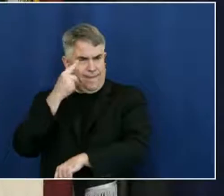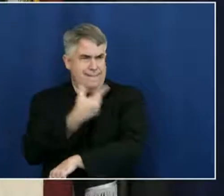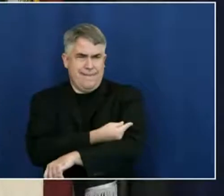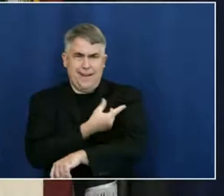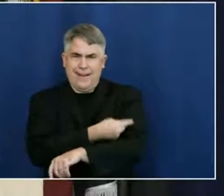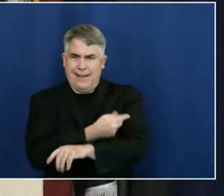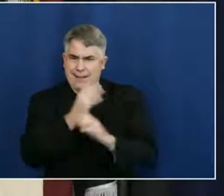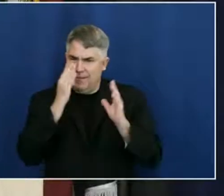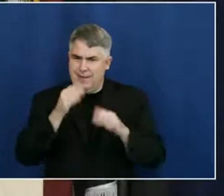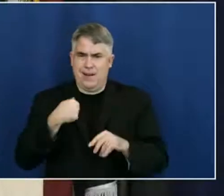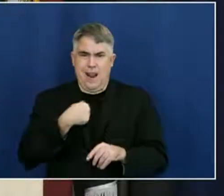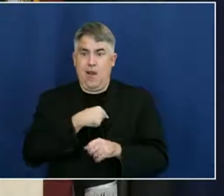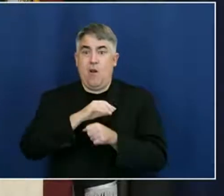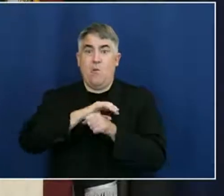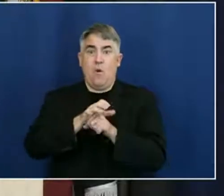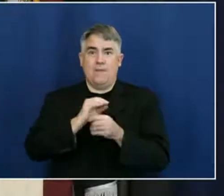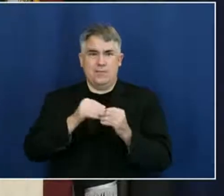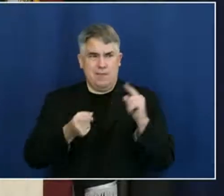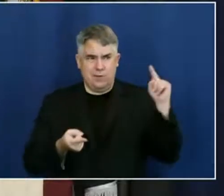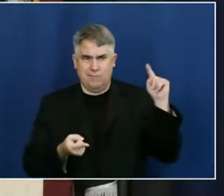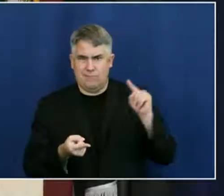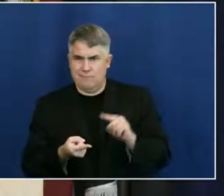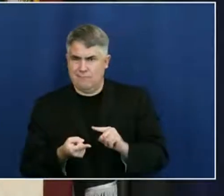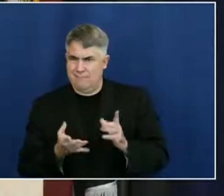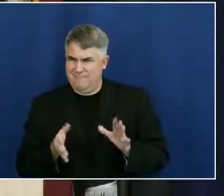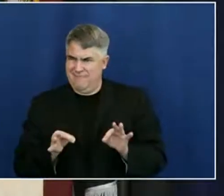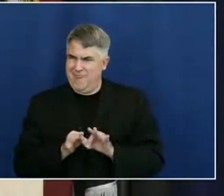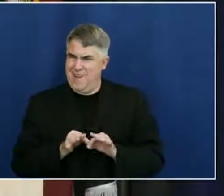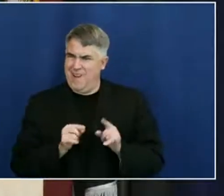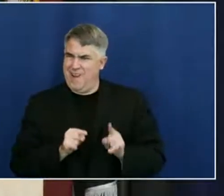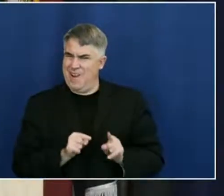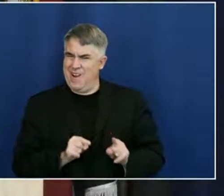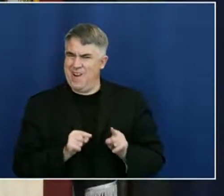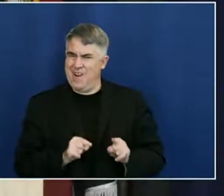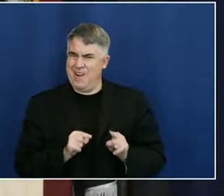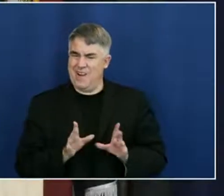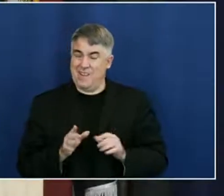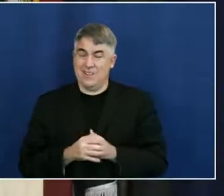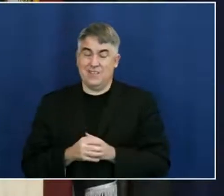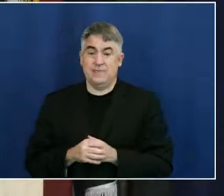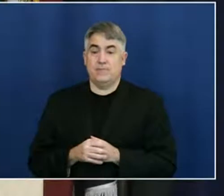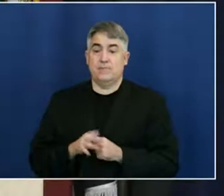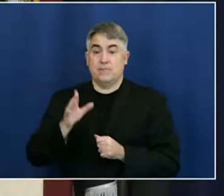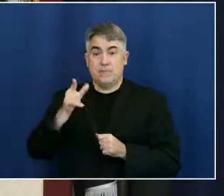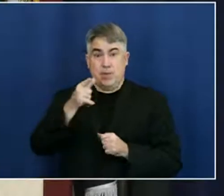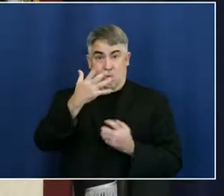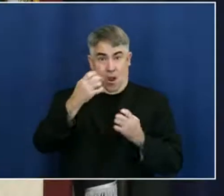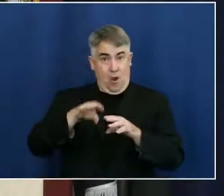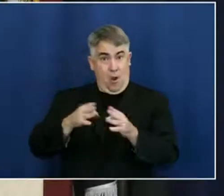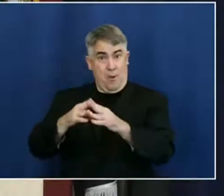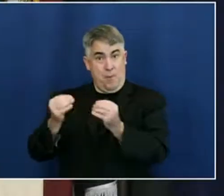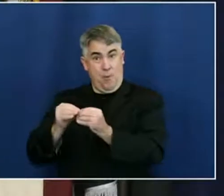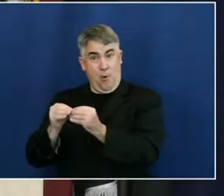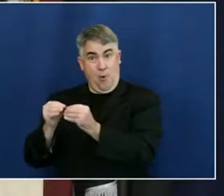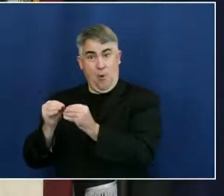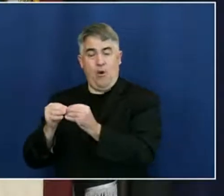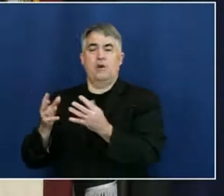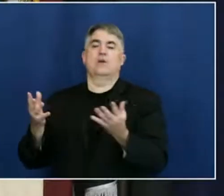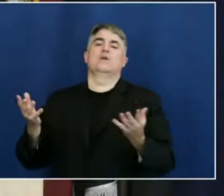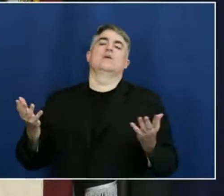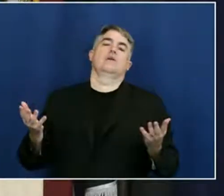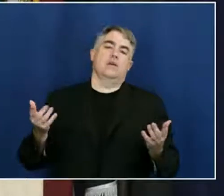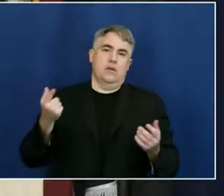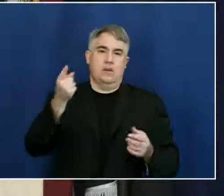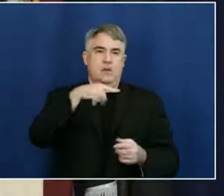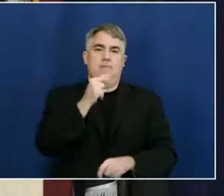are coming down, and I think we're headed in the right direction. The way that we get more things open is to continue to get more people vaccinated and